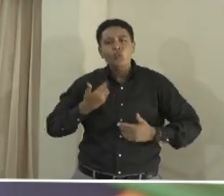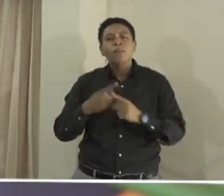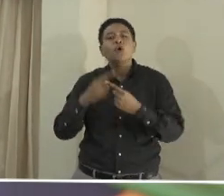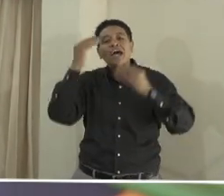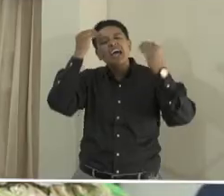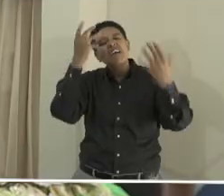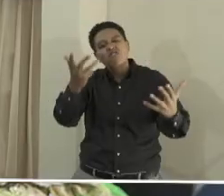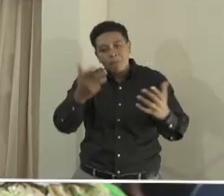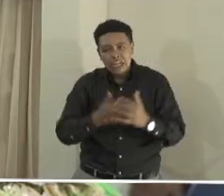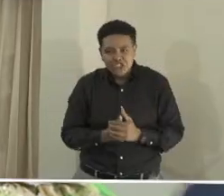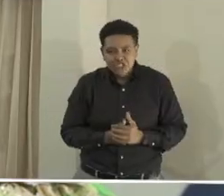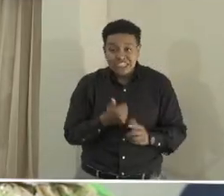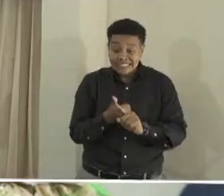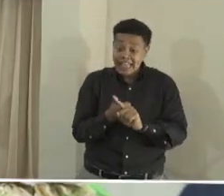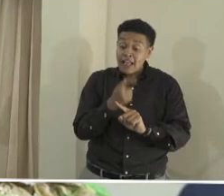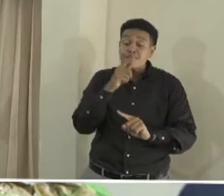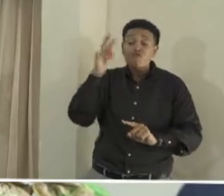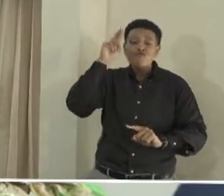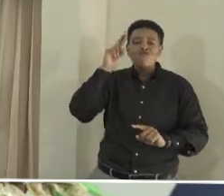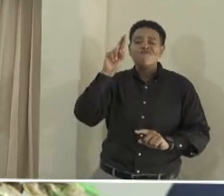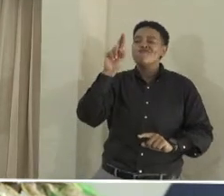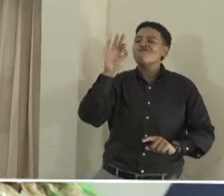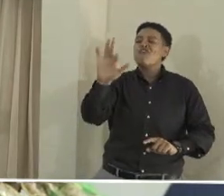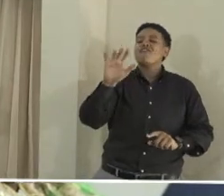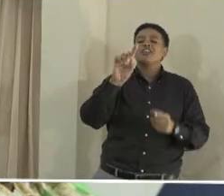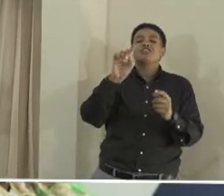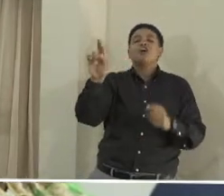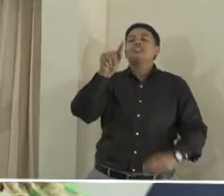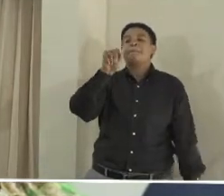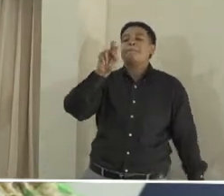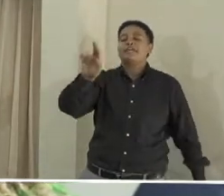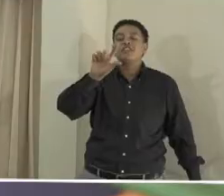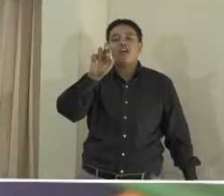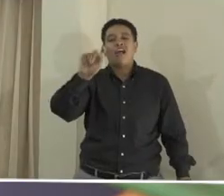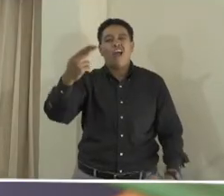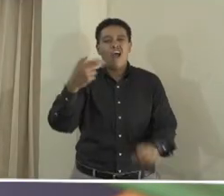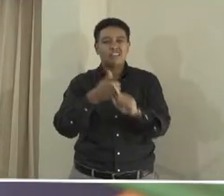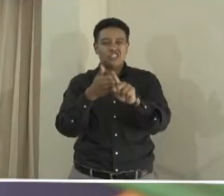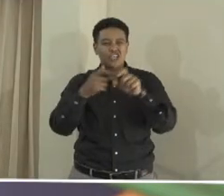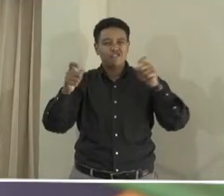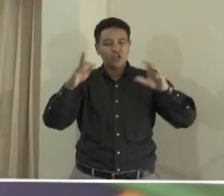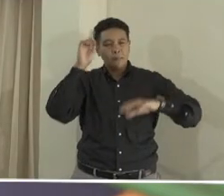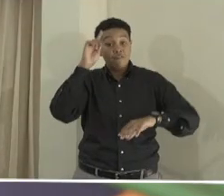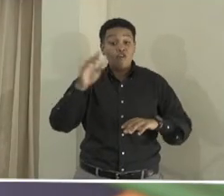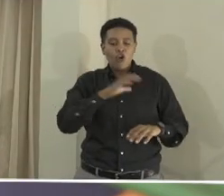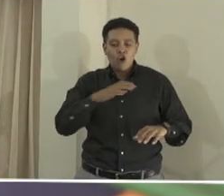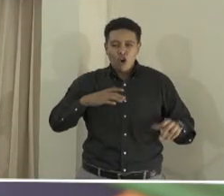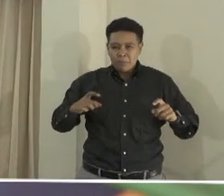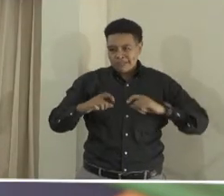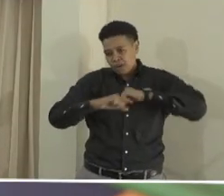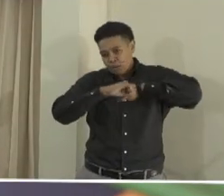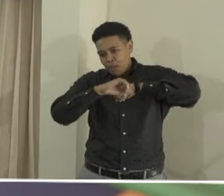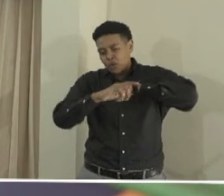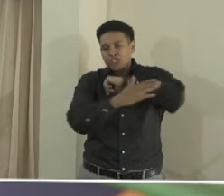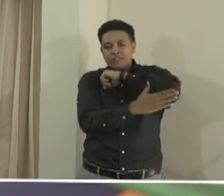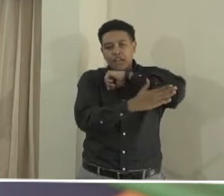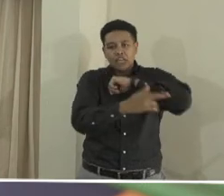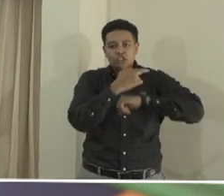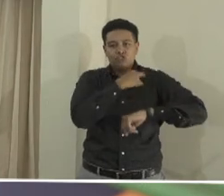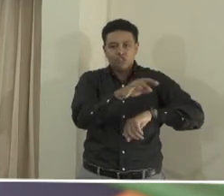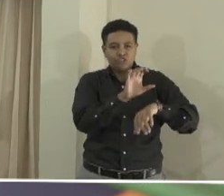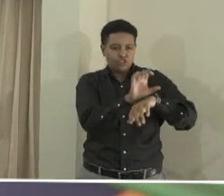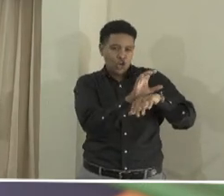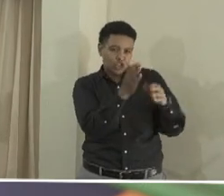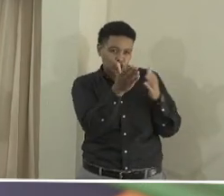Information. Reverend Dr. Peter Garth, Chairman of the Committee for the Promotion of National Religious